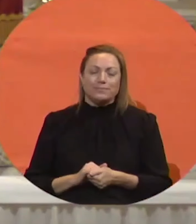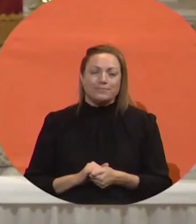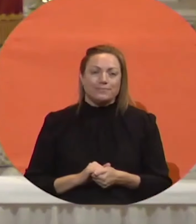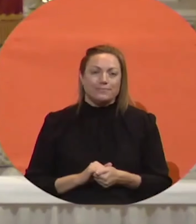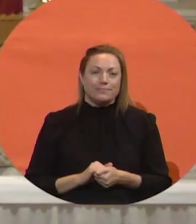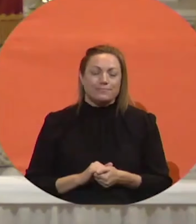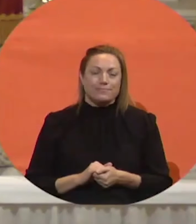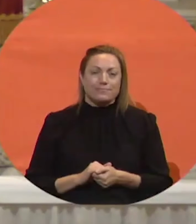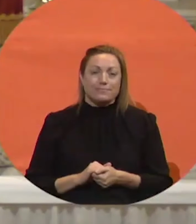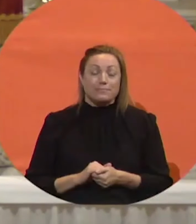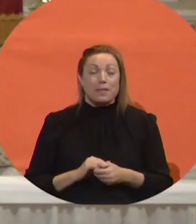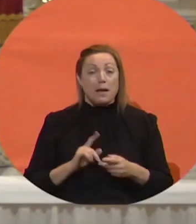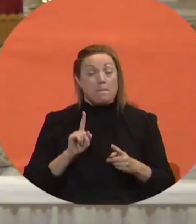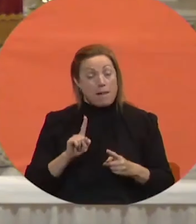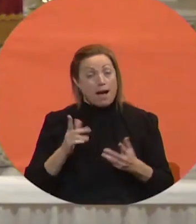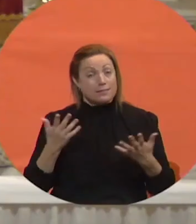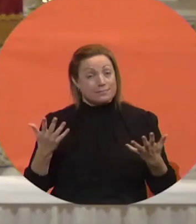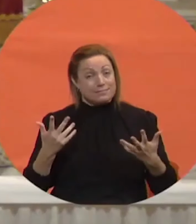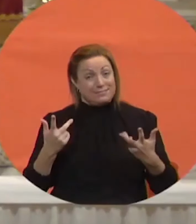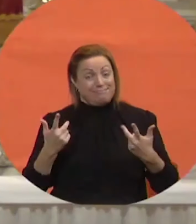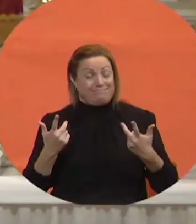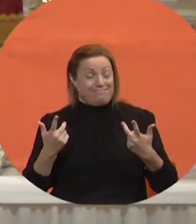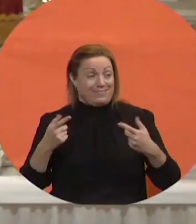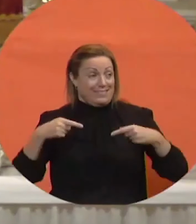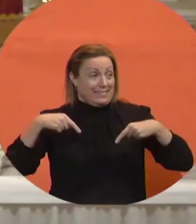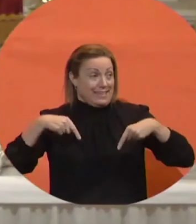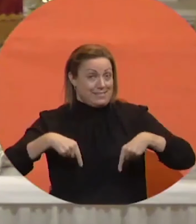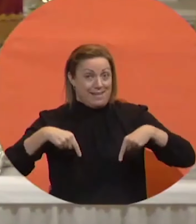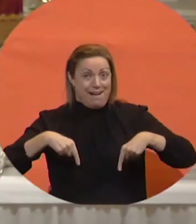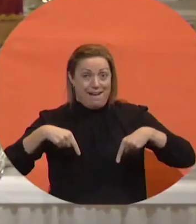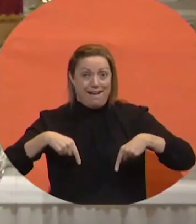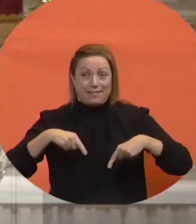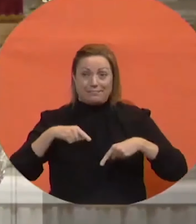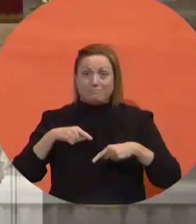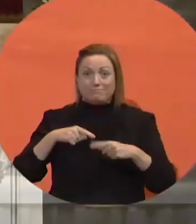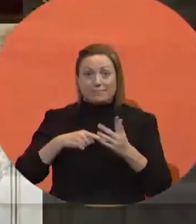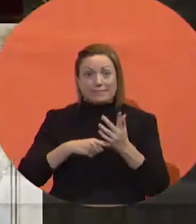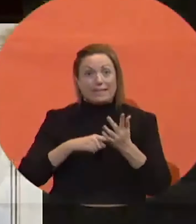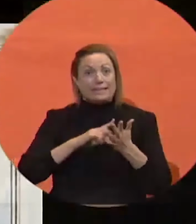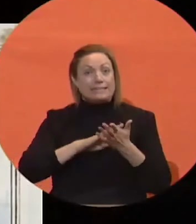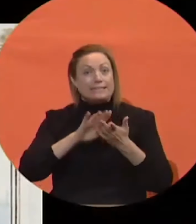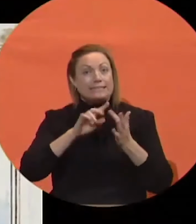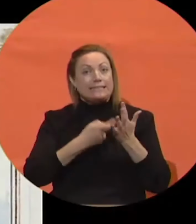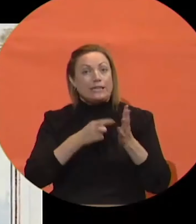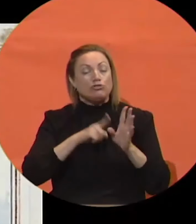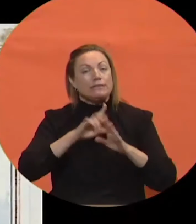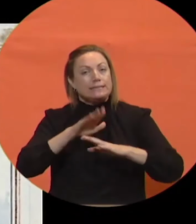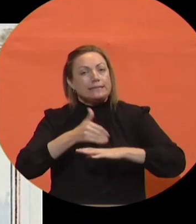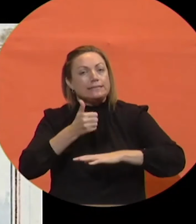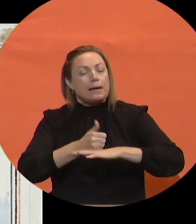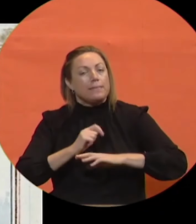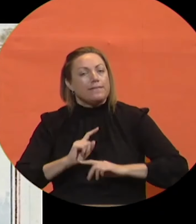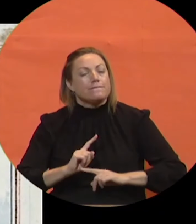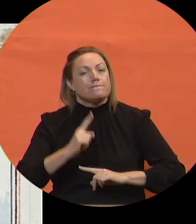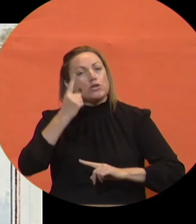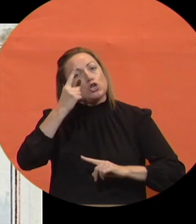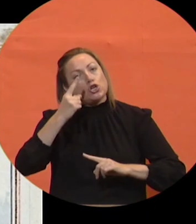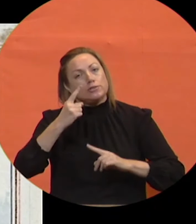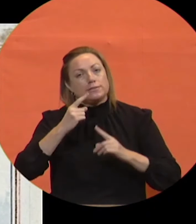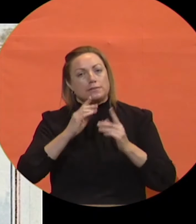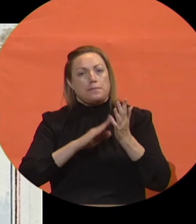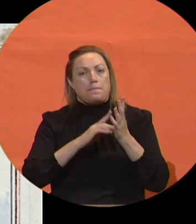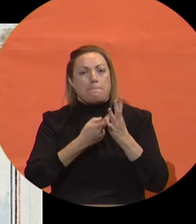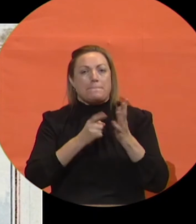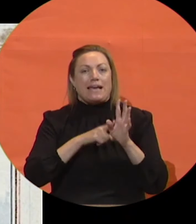Yet he it was obtained this Hyde Park site and built the first St Mary's